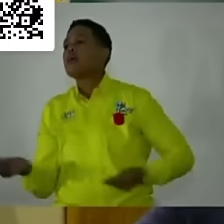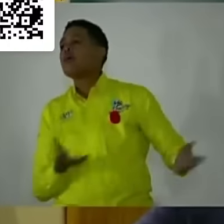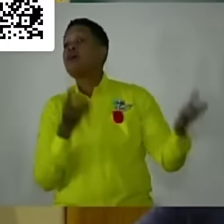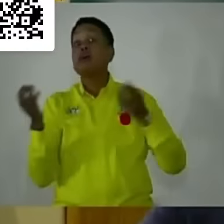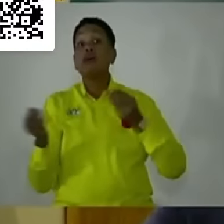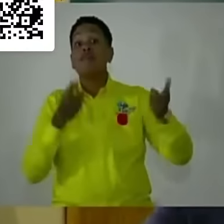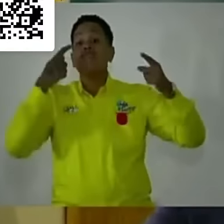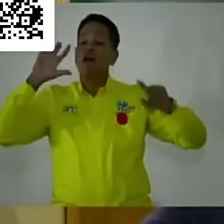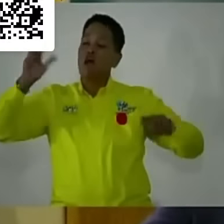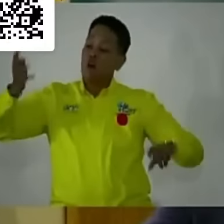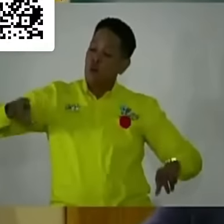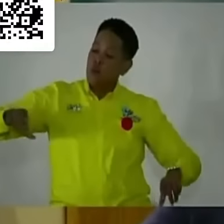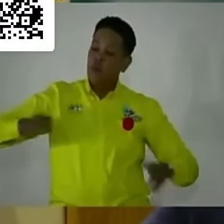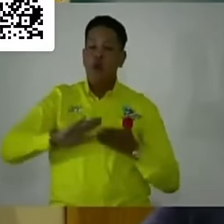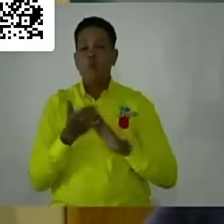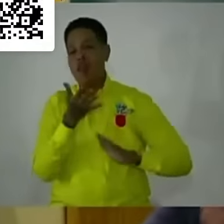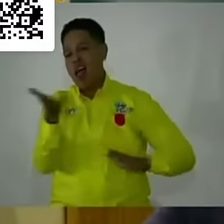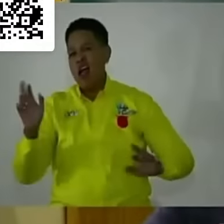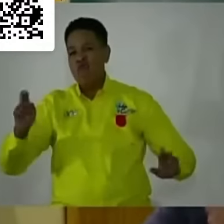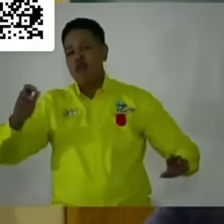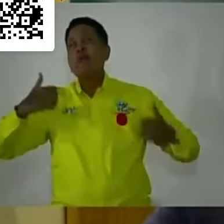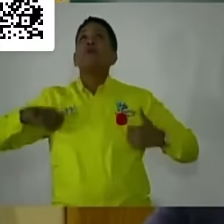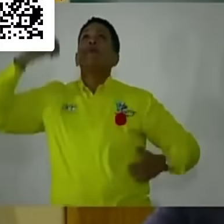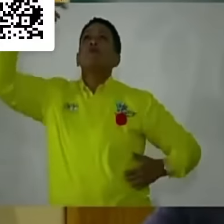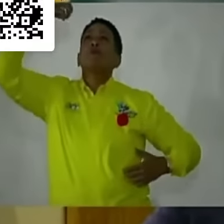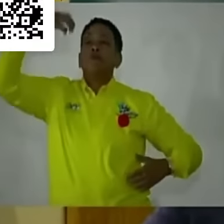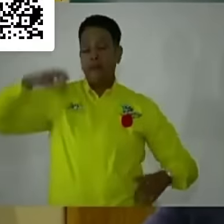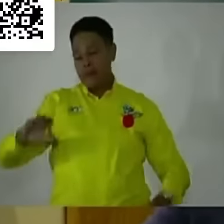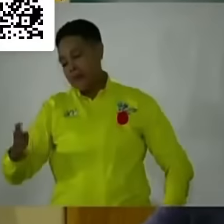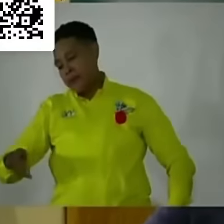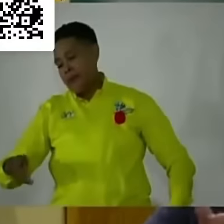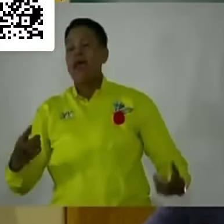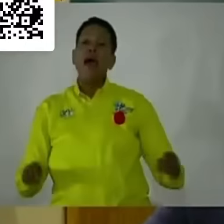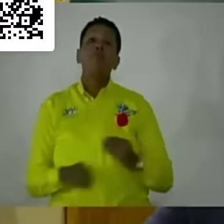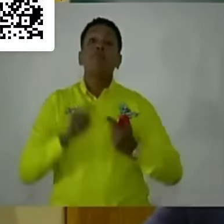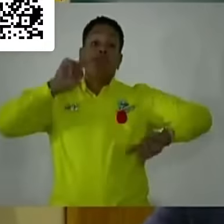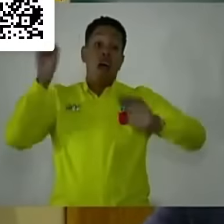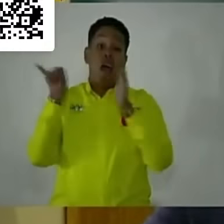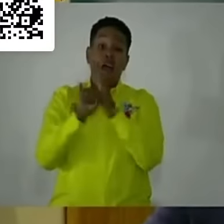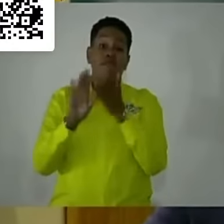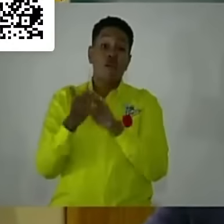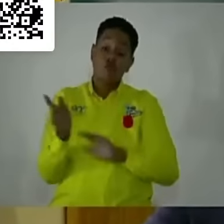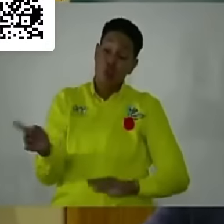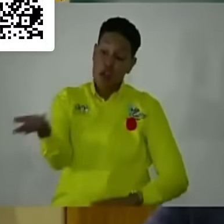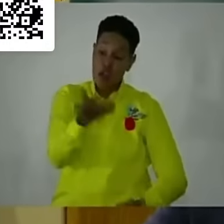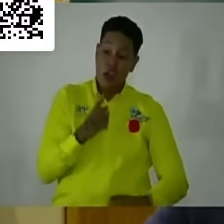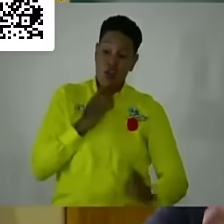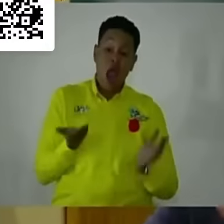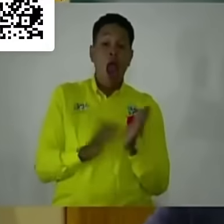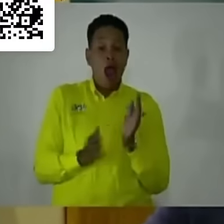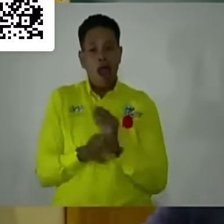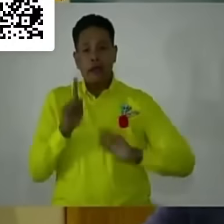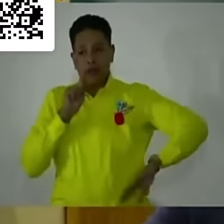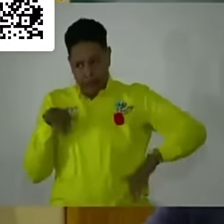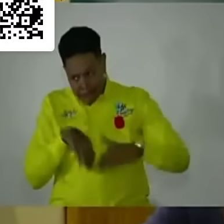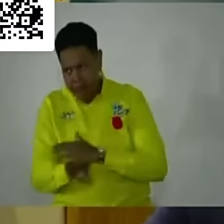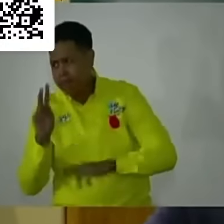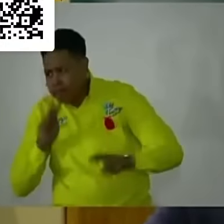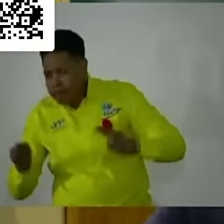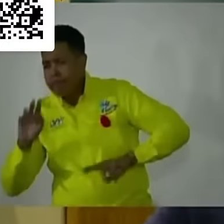those communities. And what we want to do in all of the areas, identify these communities, and again, tap into